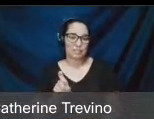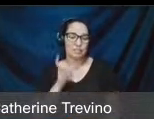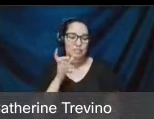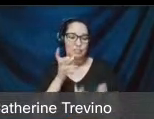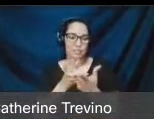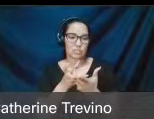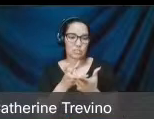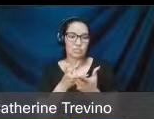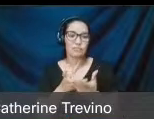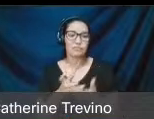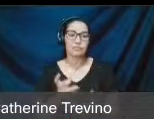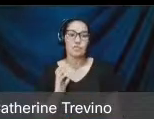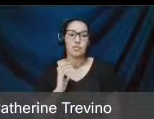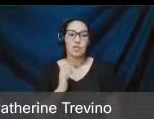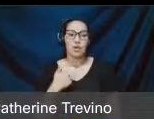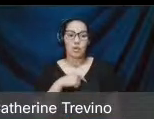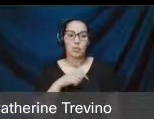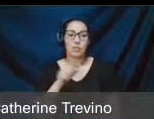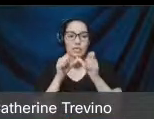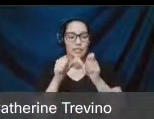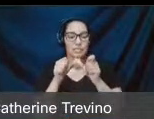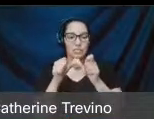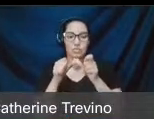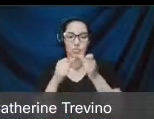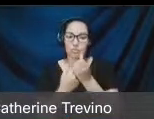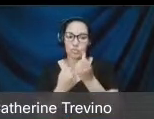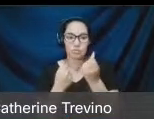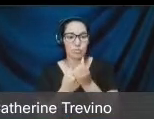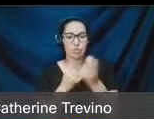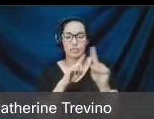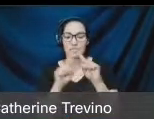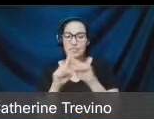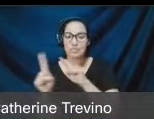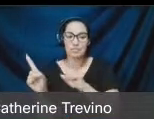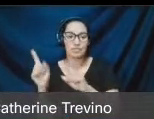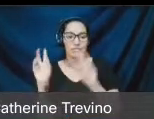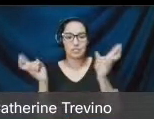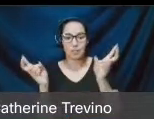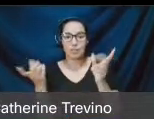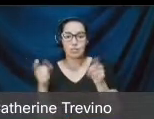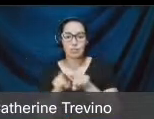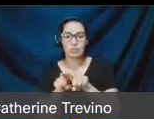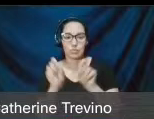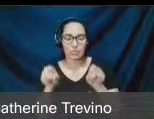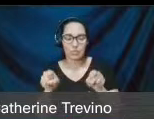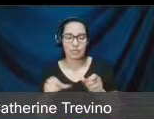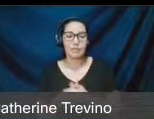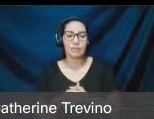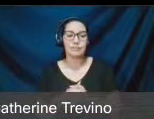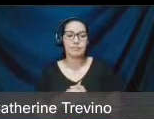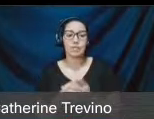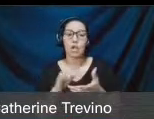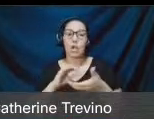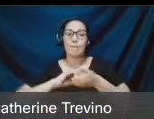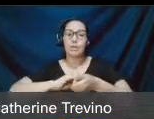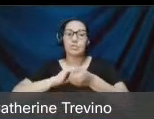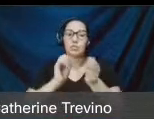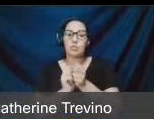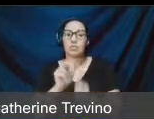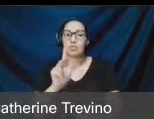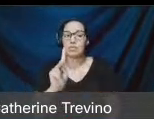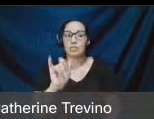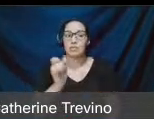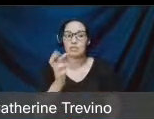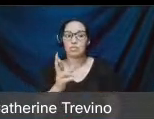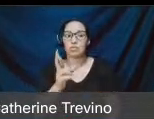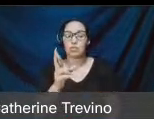district CPSs will continue to be available to support staff on a variety of topics as well. Our partnership with Kaiser Permanente and the